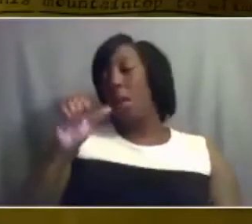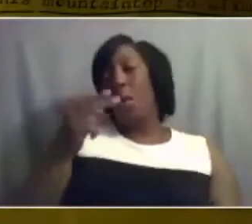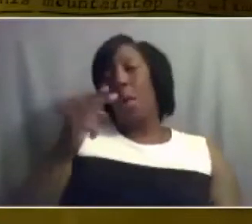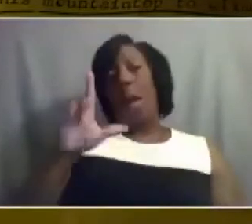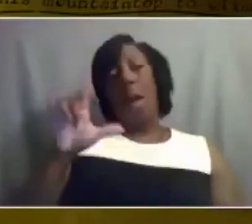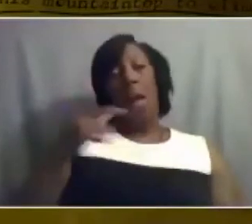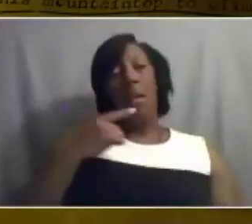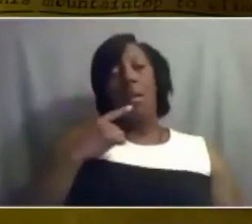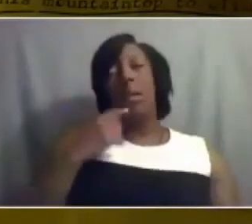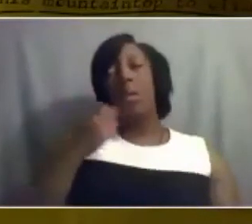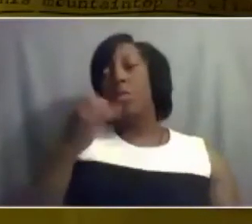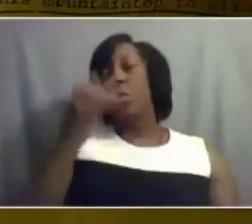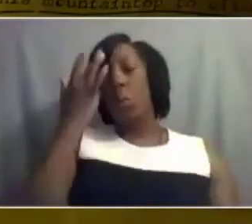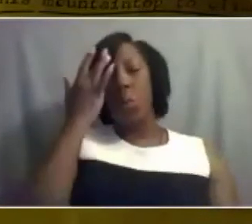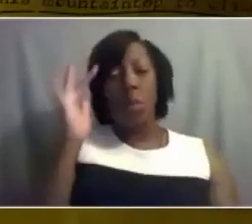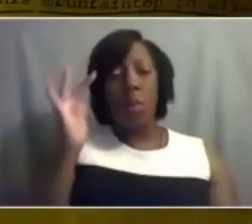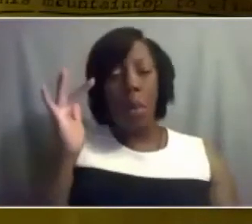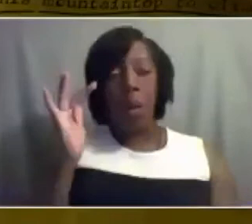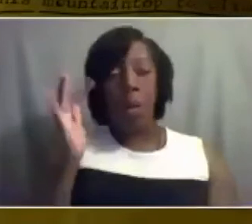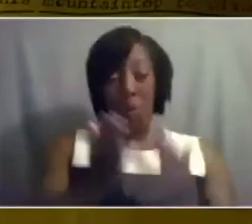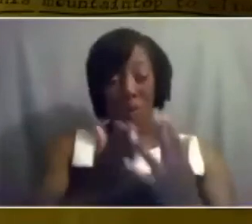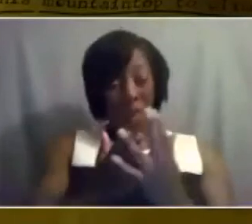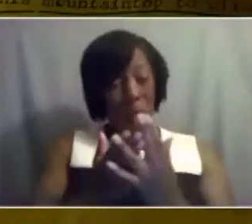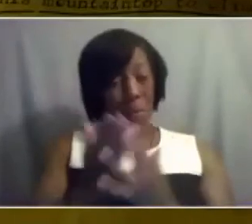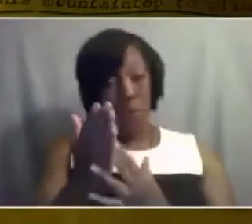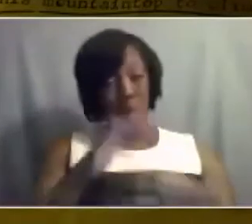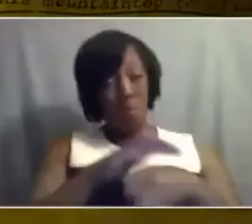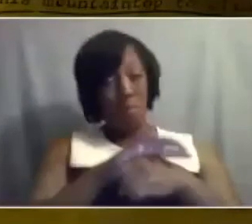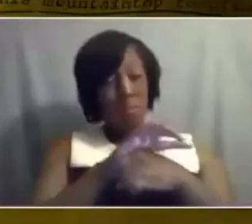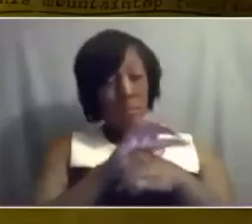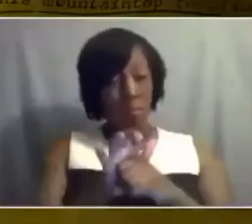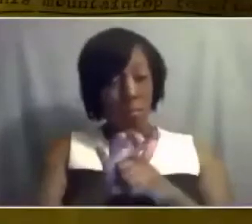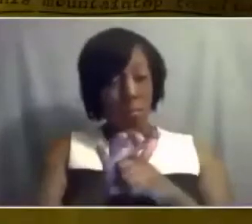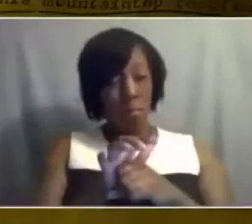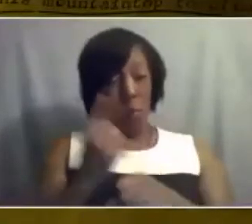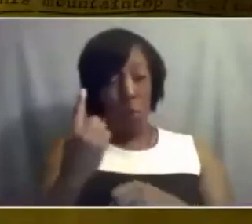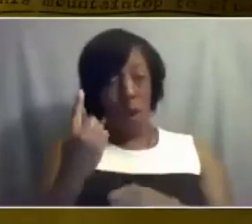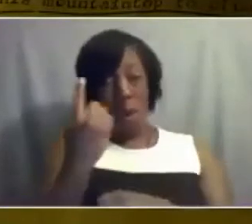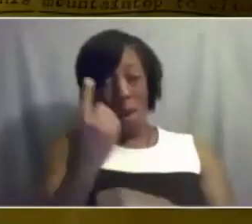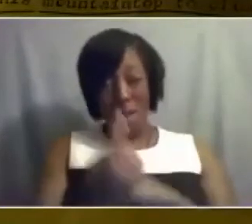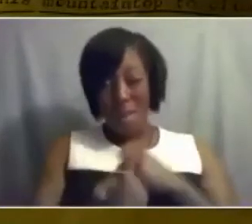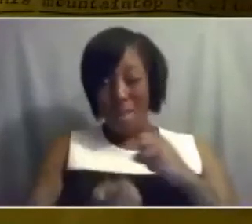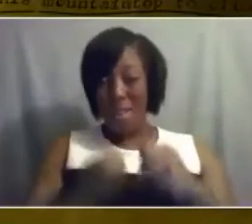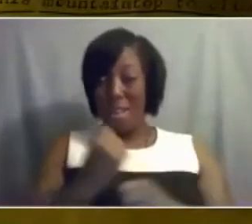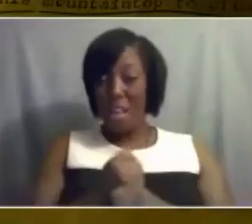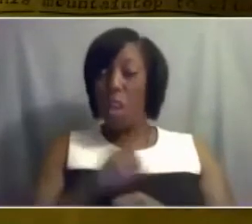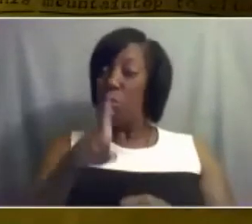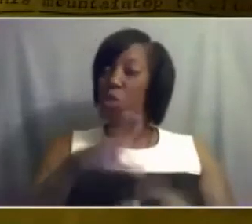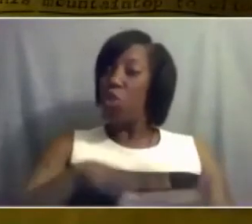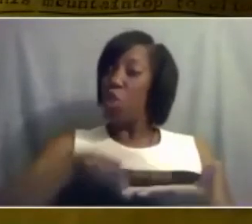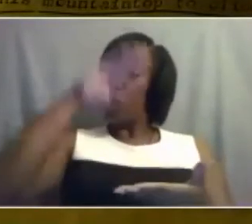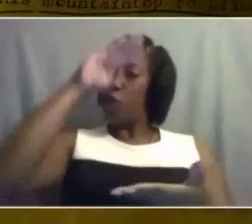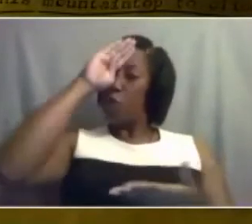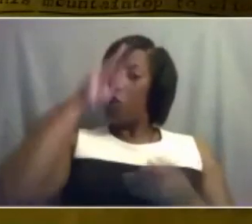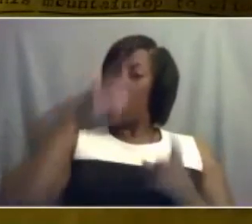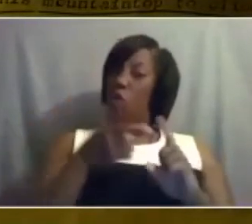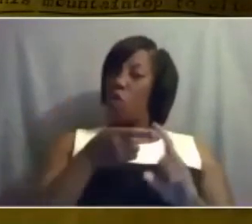through this pandemic year, and it should have taught us a few things, but maybe most